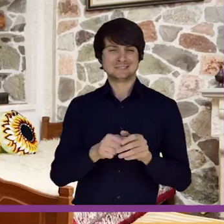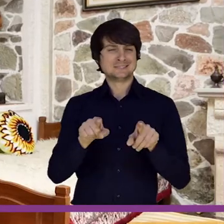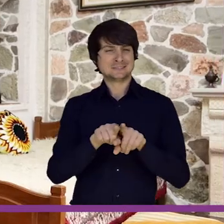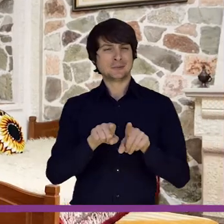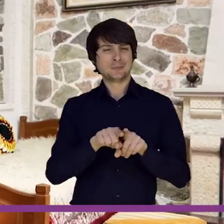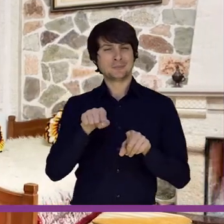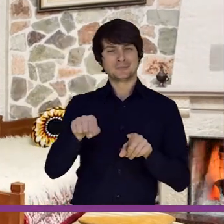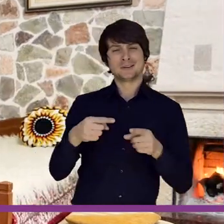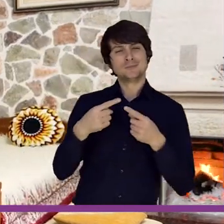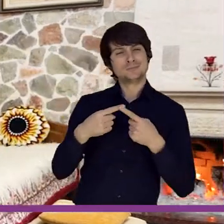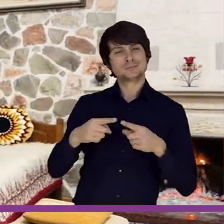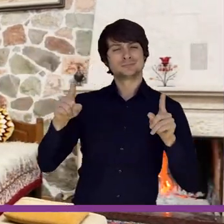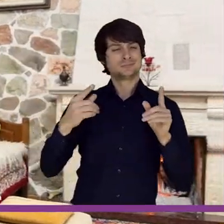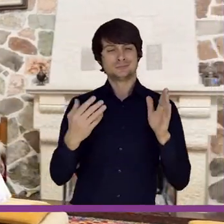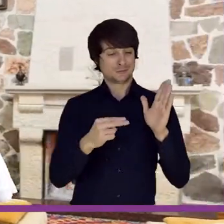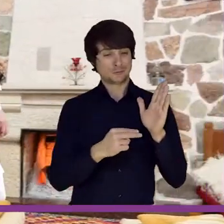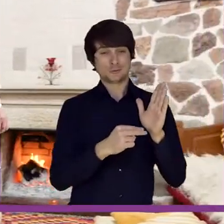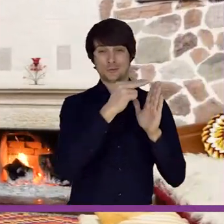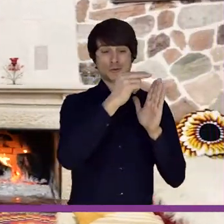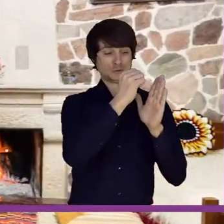very old type of versification.